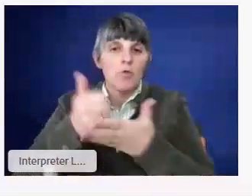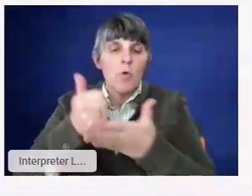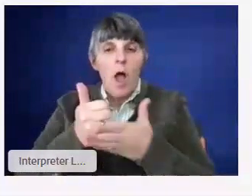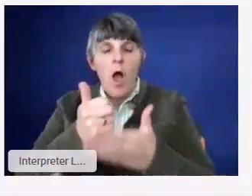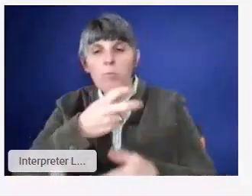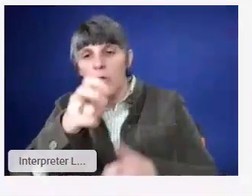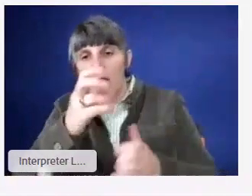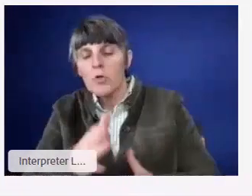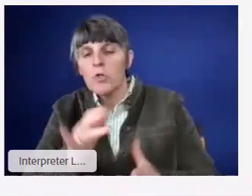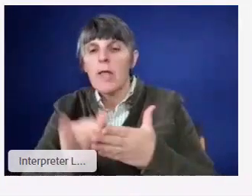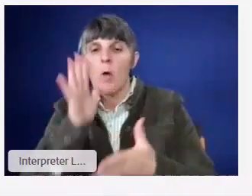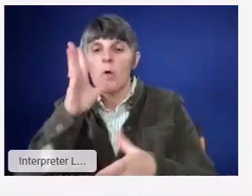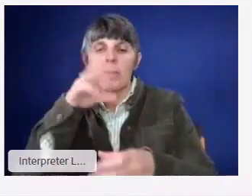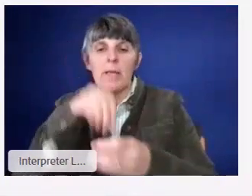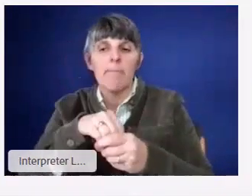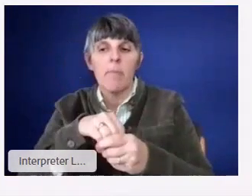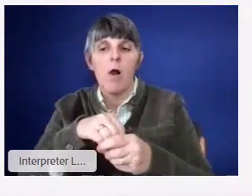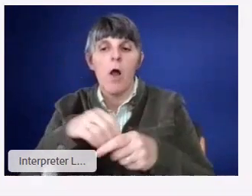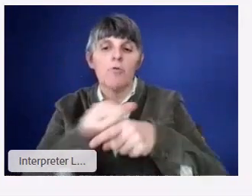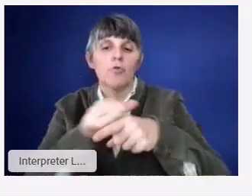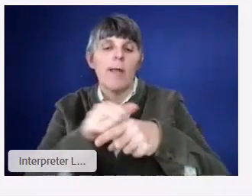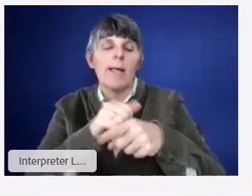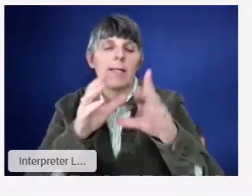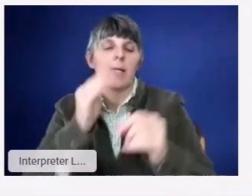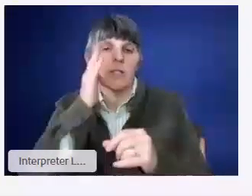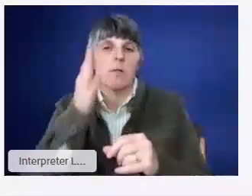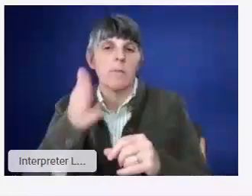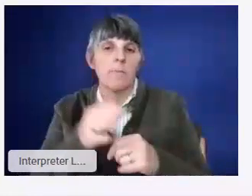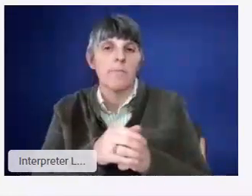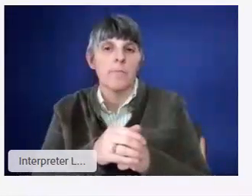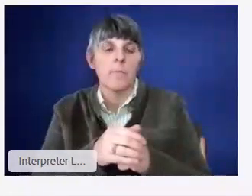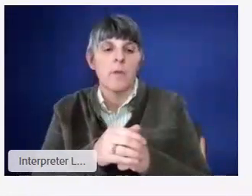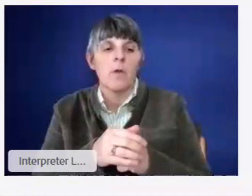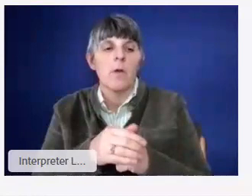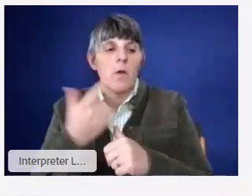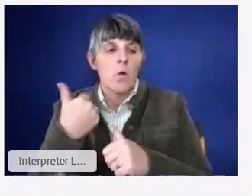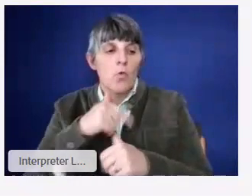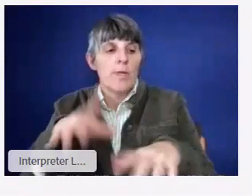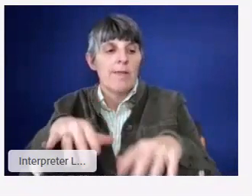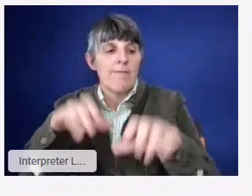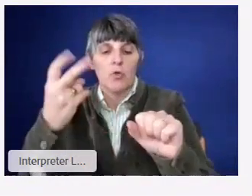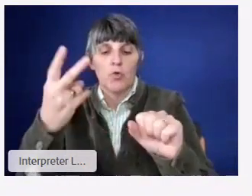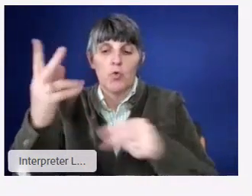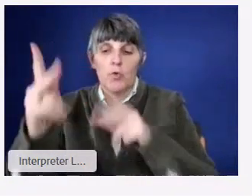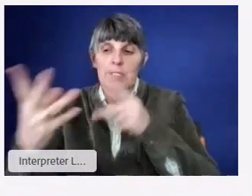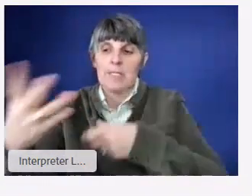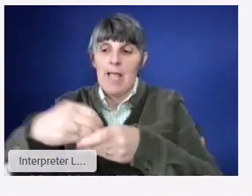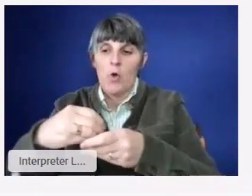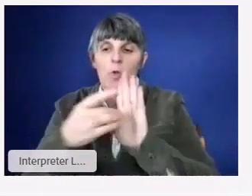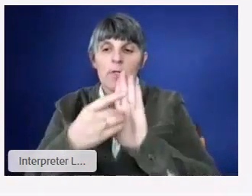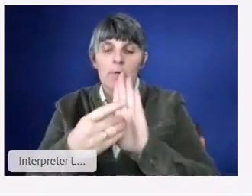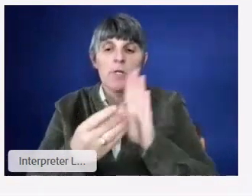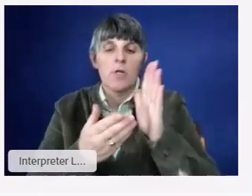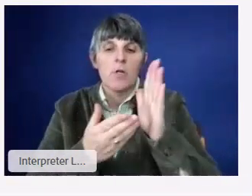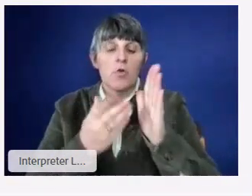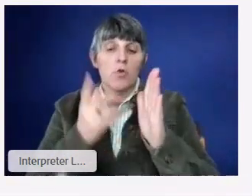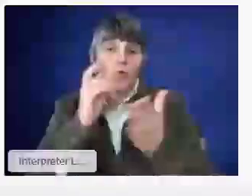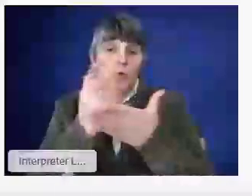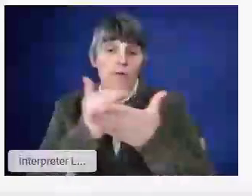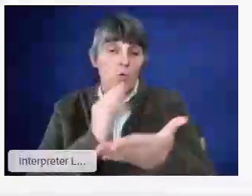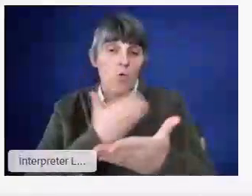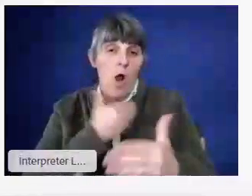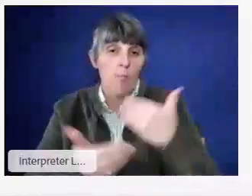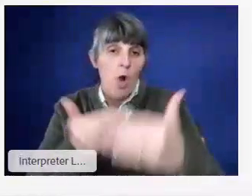That will be part of the training session. We've held two stakeholder demonstrations to review our progress